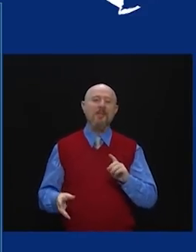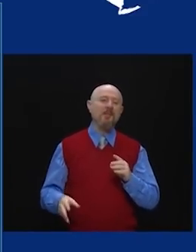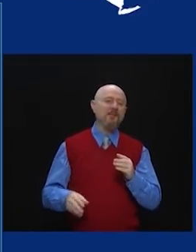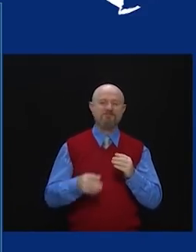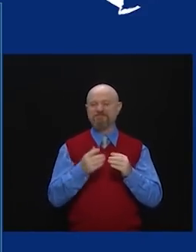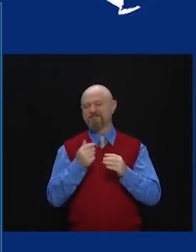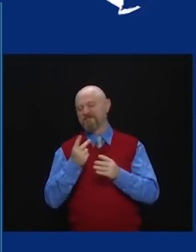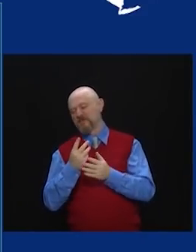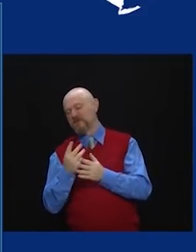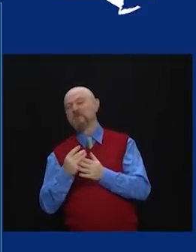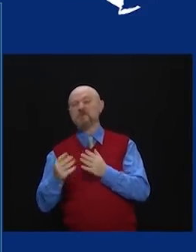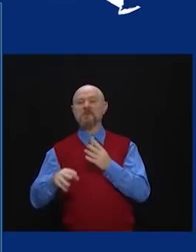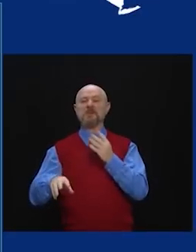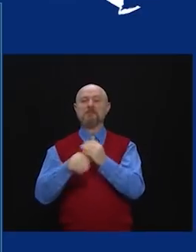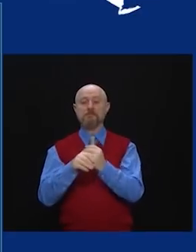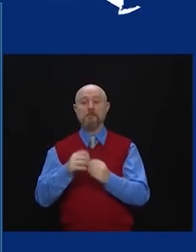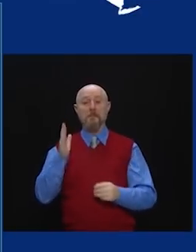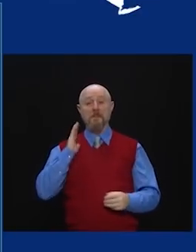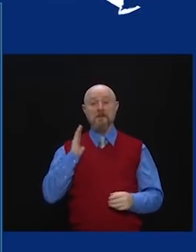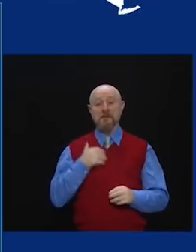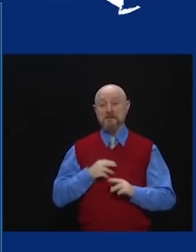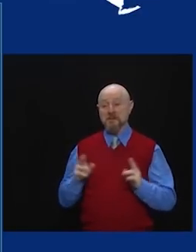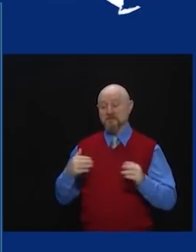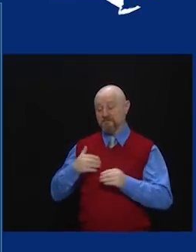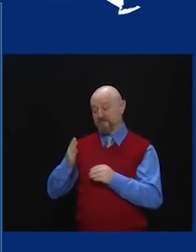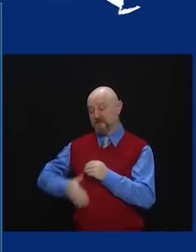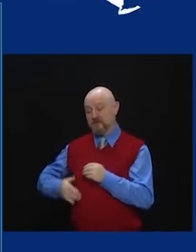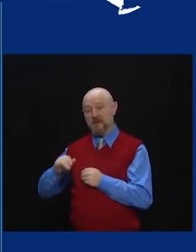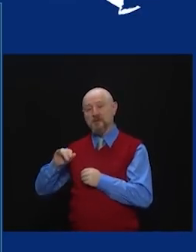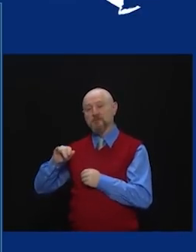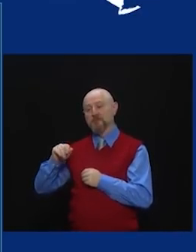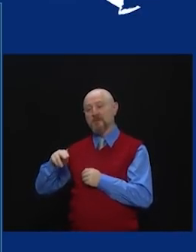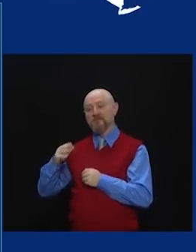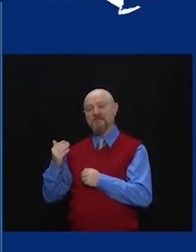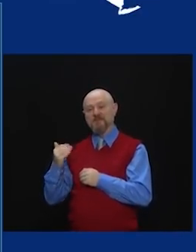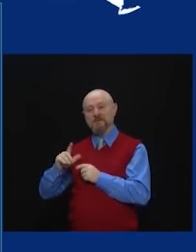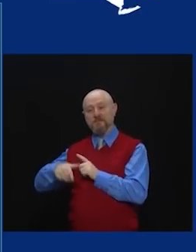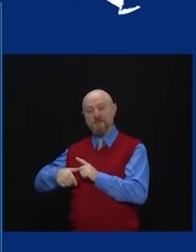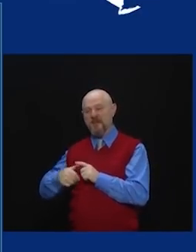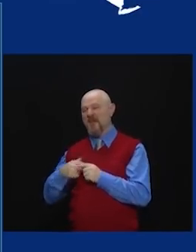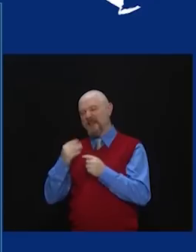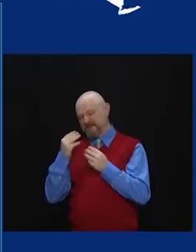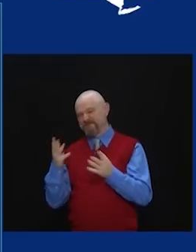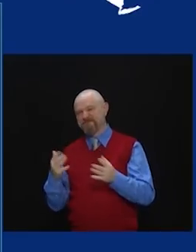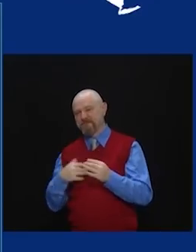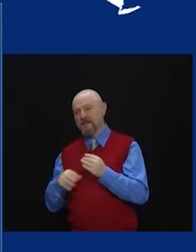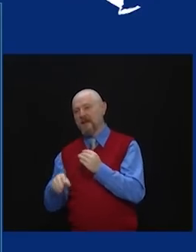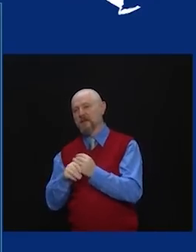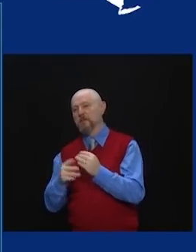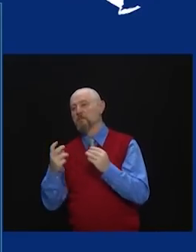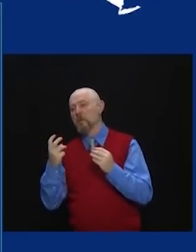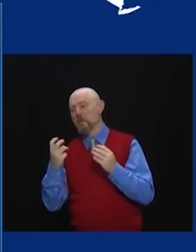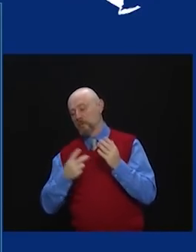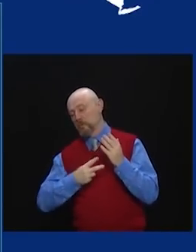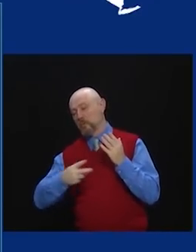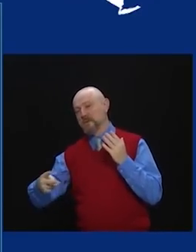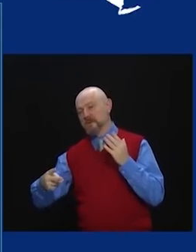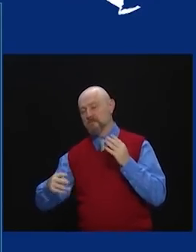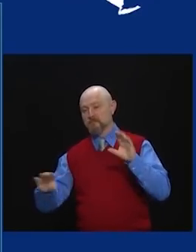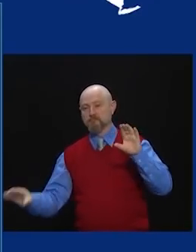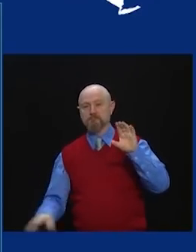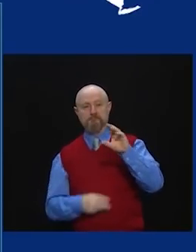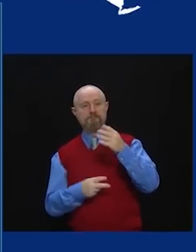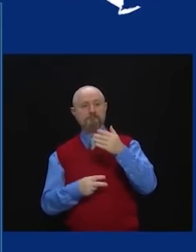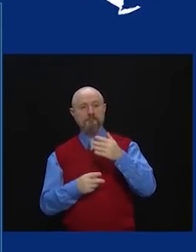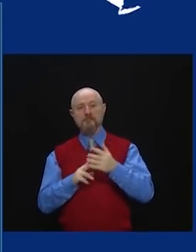to expire on January 15th. I want to give everybody the heads up that this will continue just 2 more weeks beyond what we had originally planned. Again, being very willing